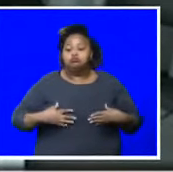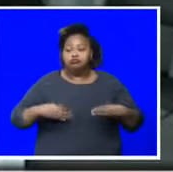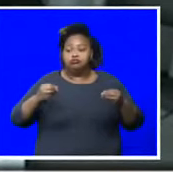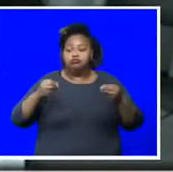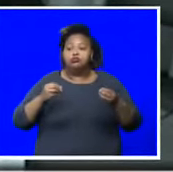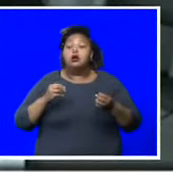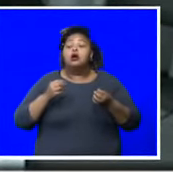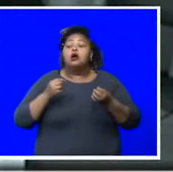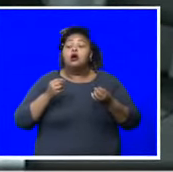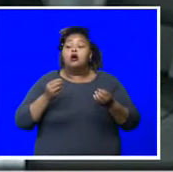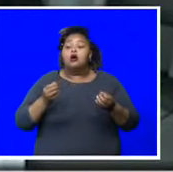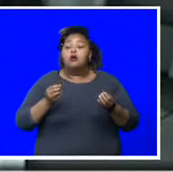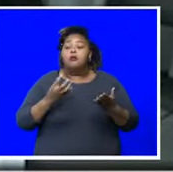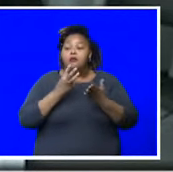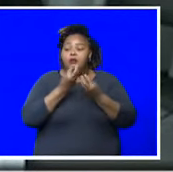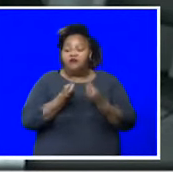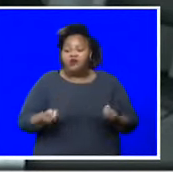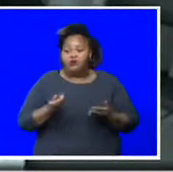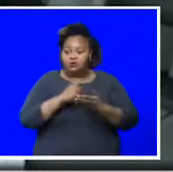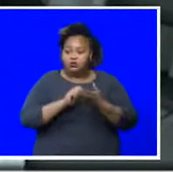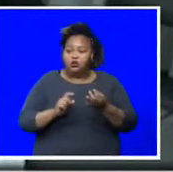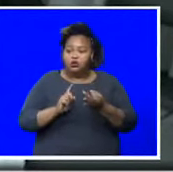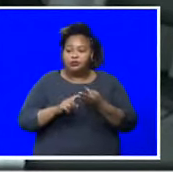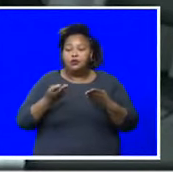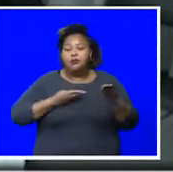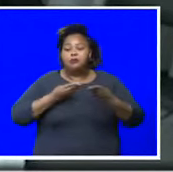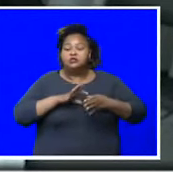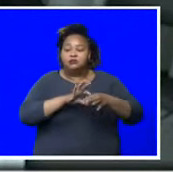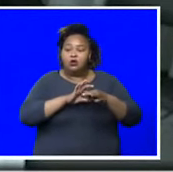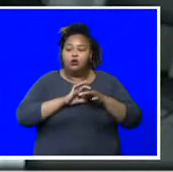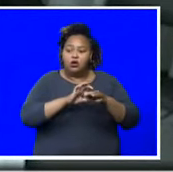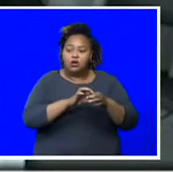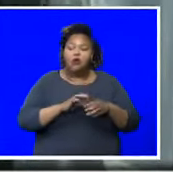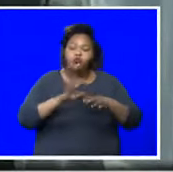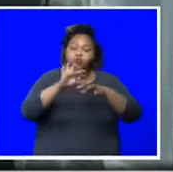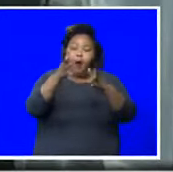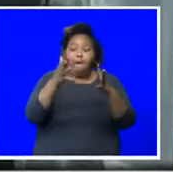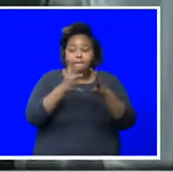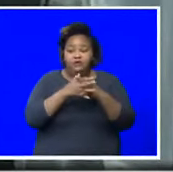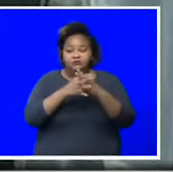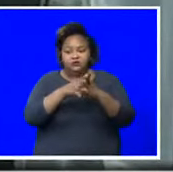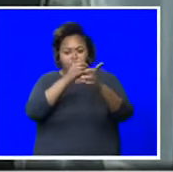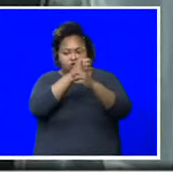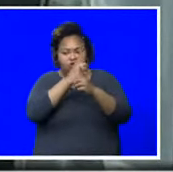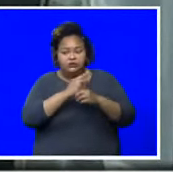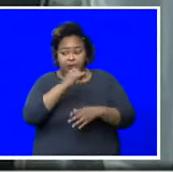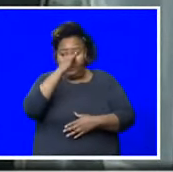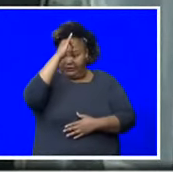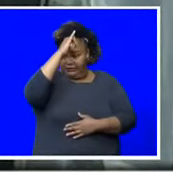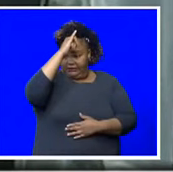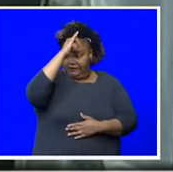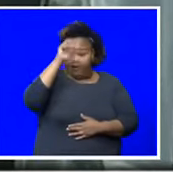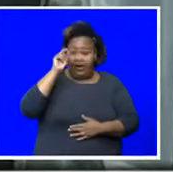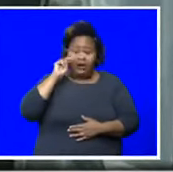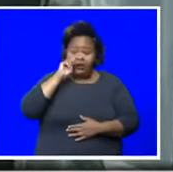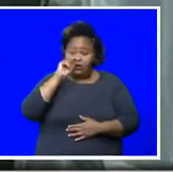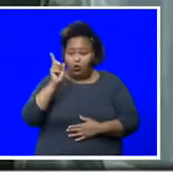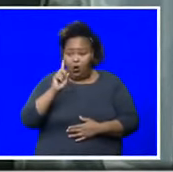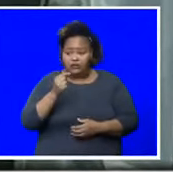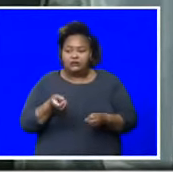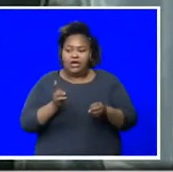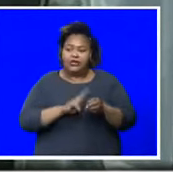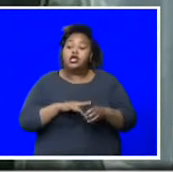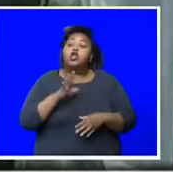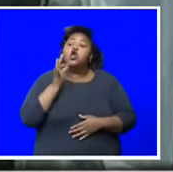tinhlangano netinkampane kodwa kukhulunyiswane phinze kubukwe ukuthi ngiwaphi makhono latsingakalako bantu labasha labanawo